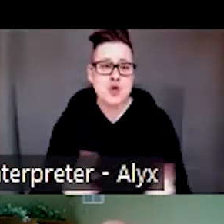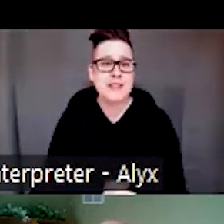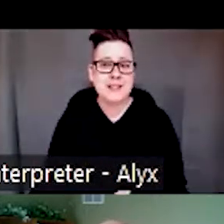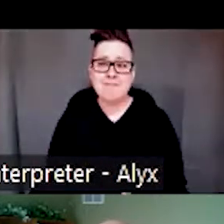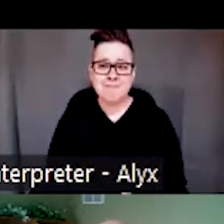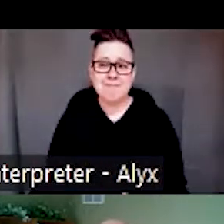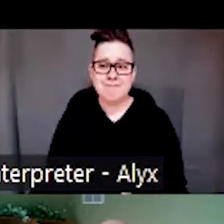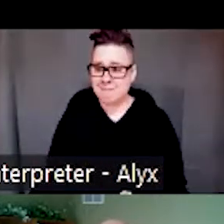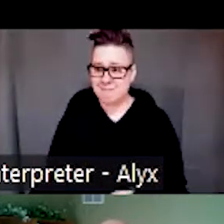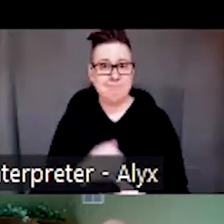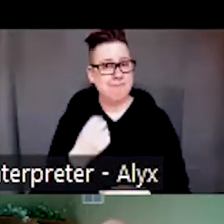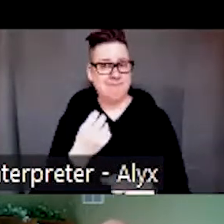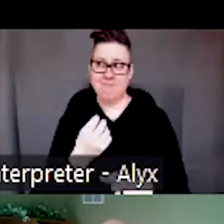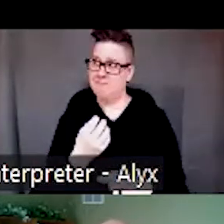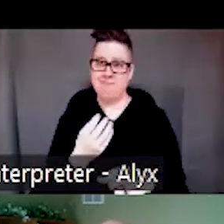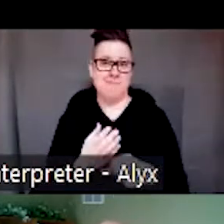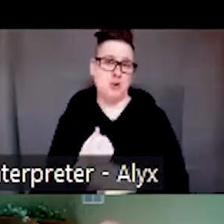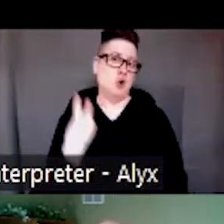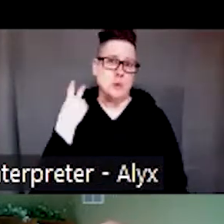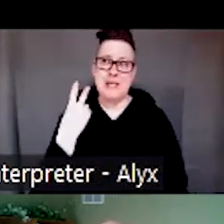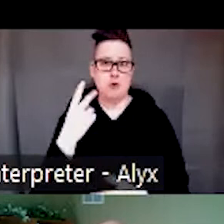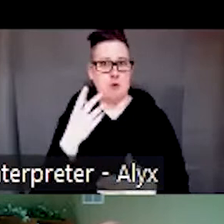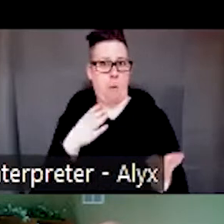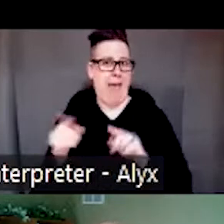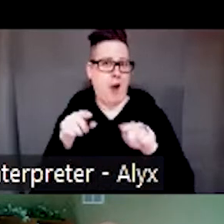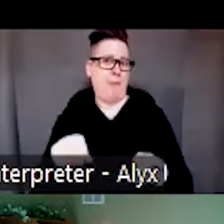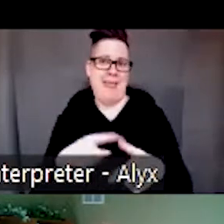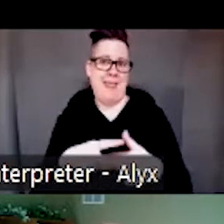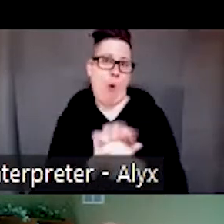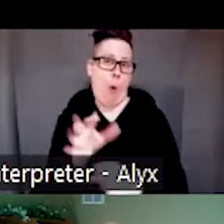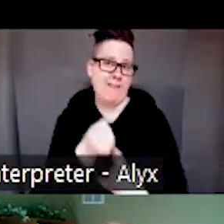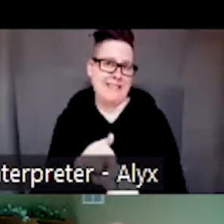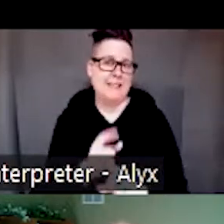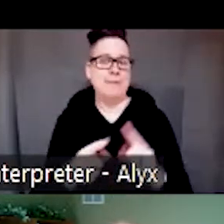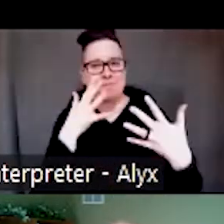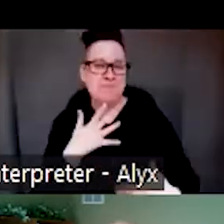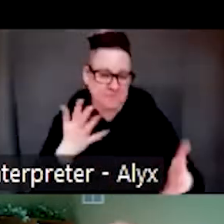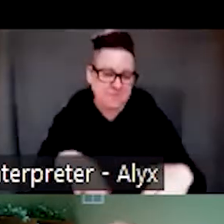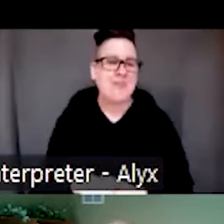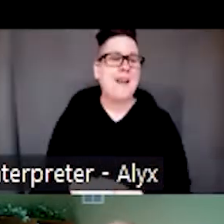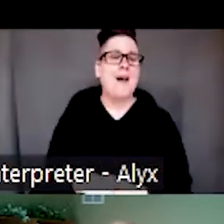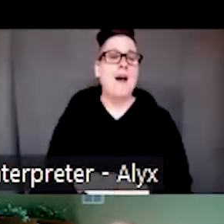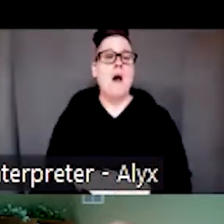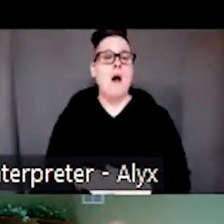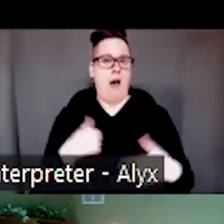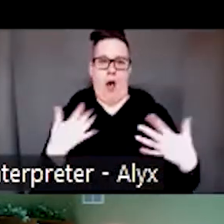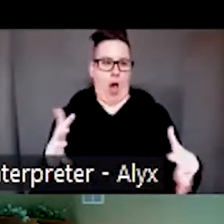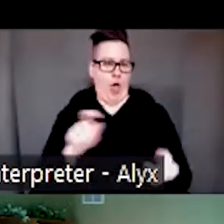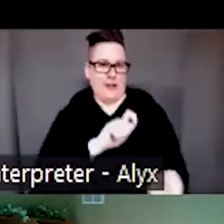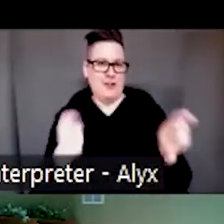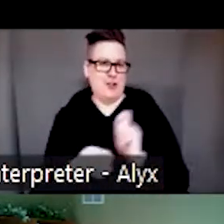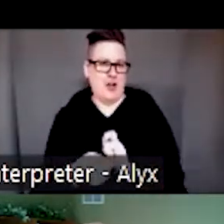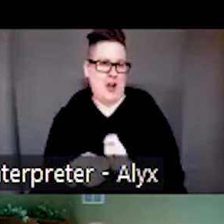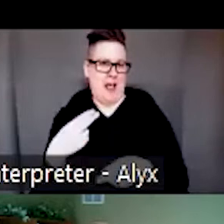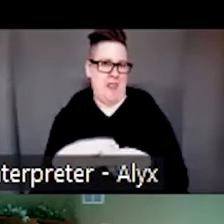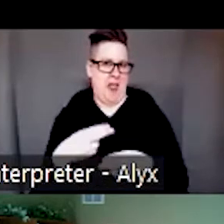over a couple of years ago, but we'll do our best to catch up. As you can see, I've already changed the title a little